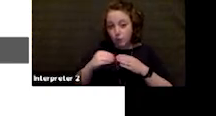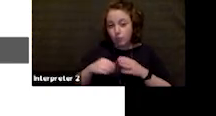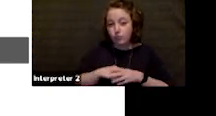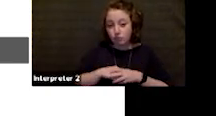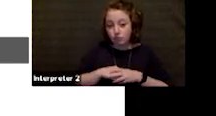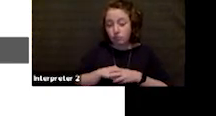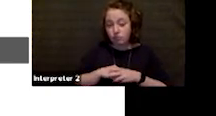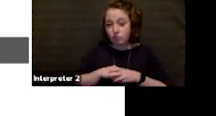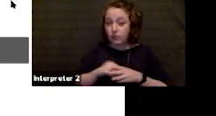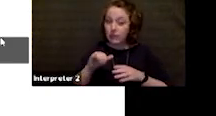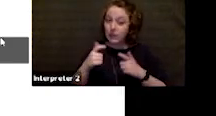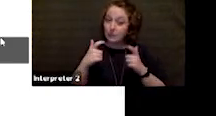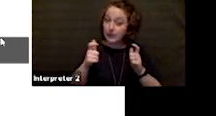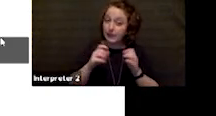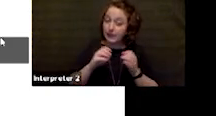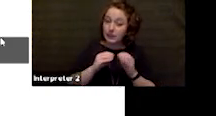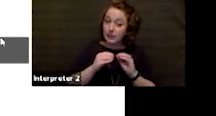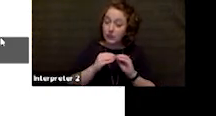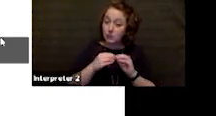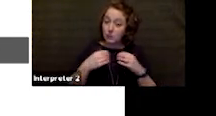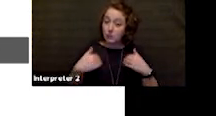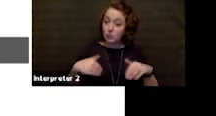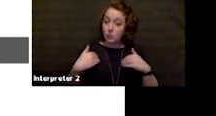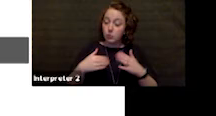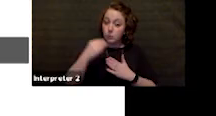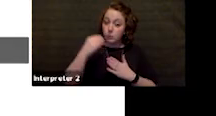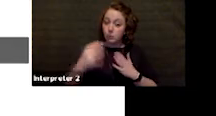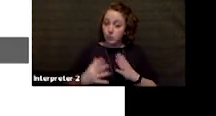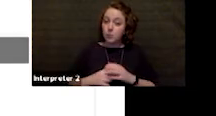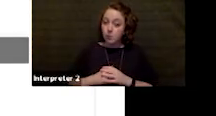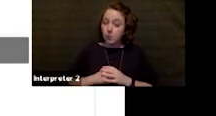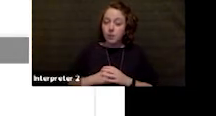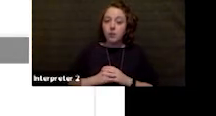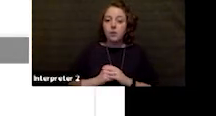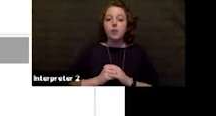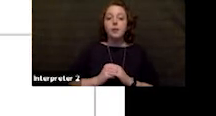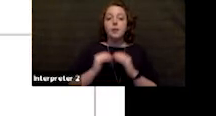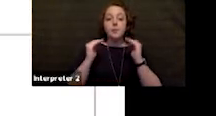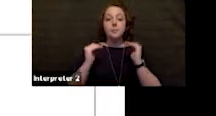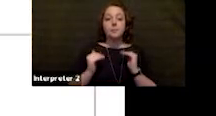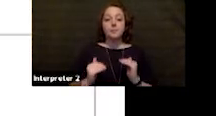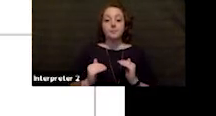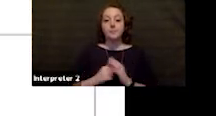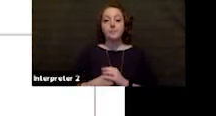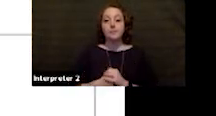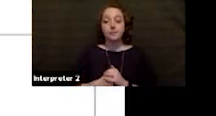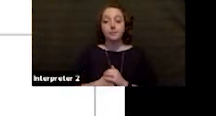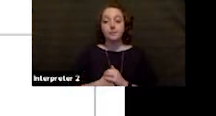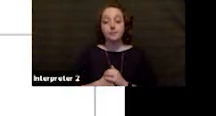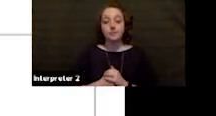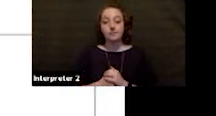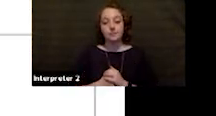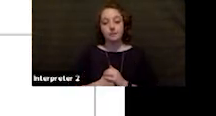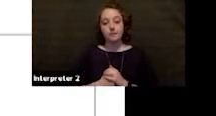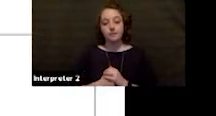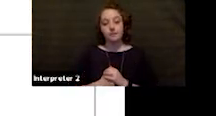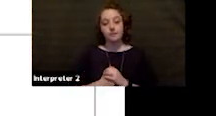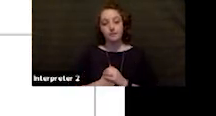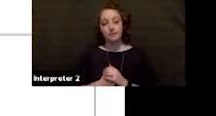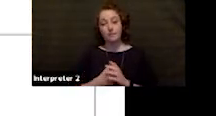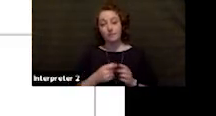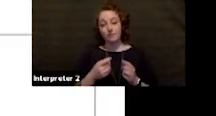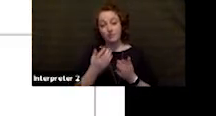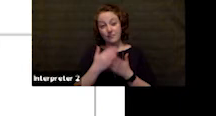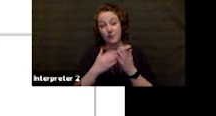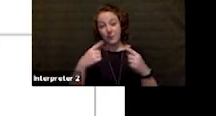number to think about. And then if we could go to the next slide. And for those of us that aren't really into the numbers, it